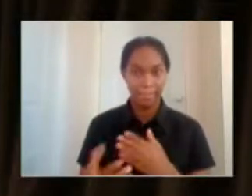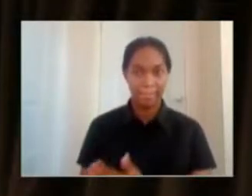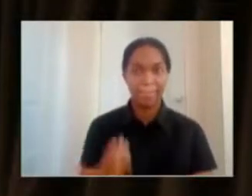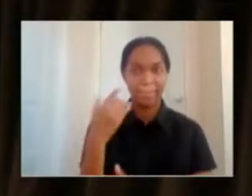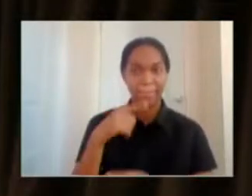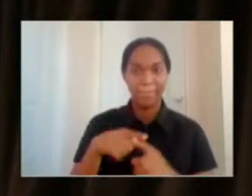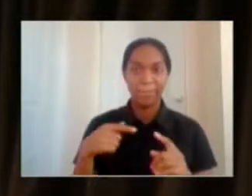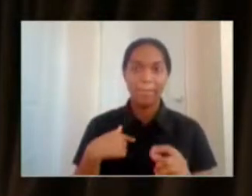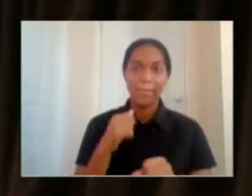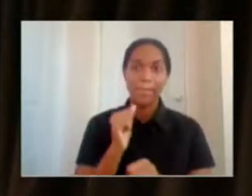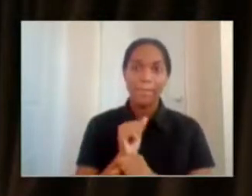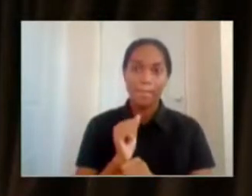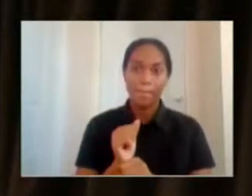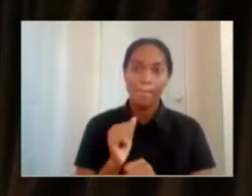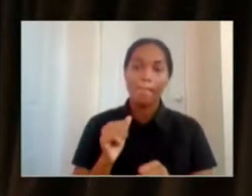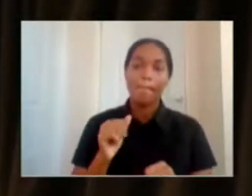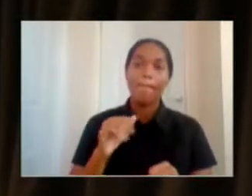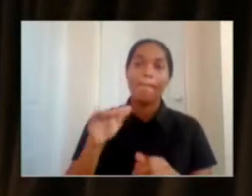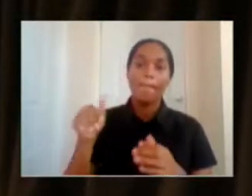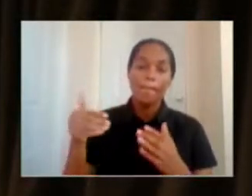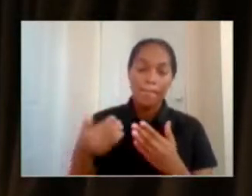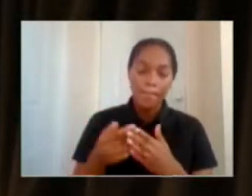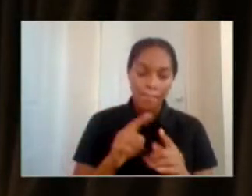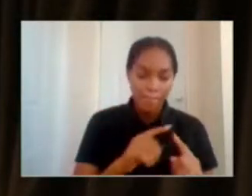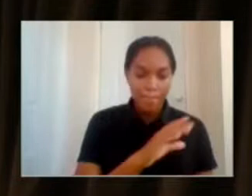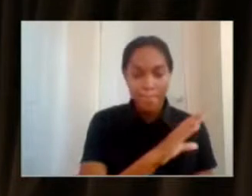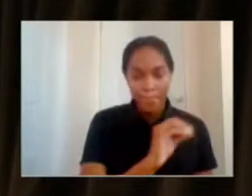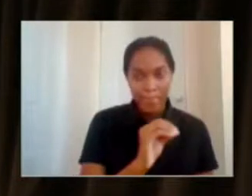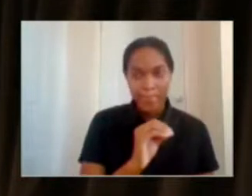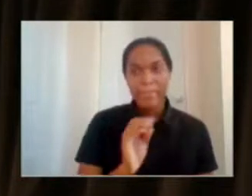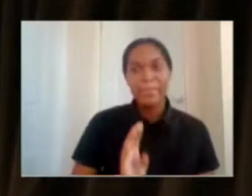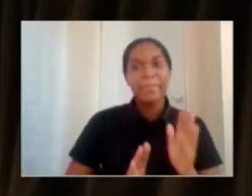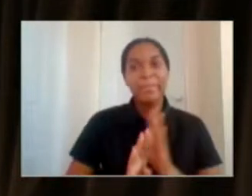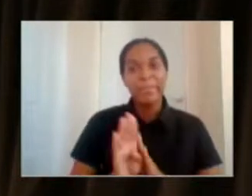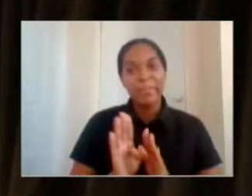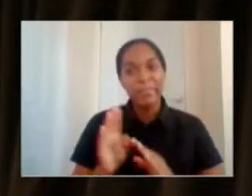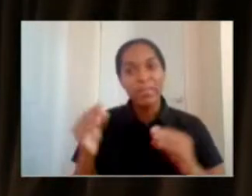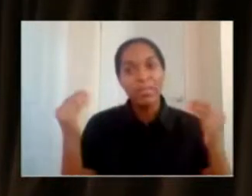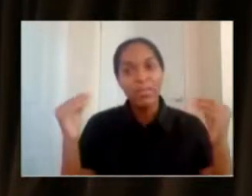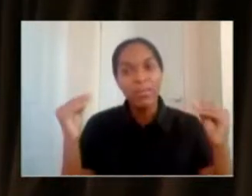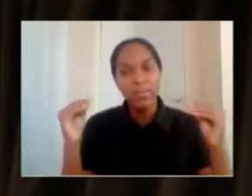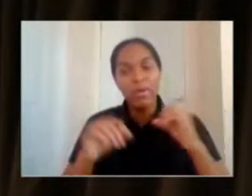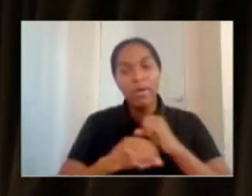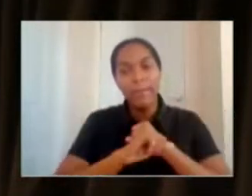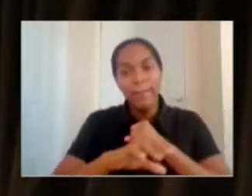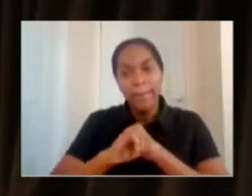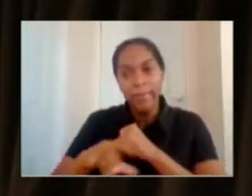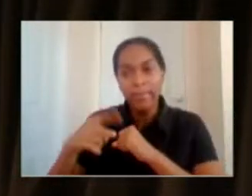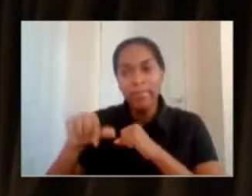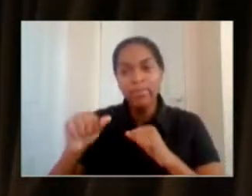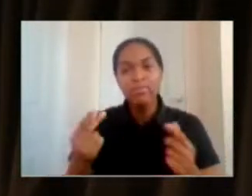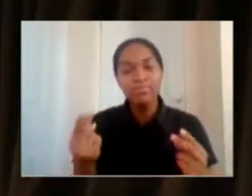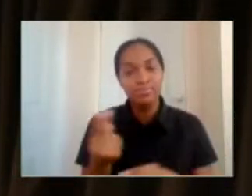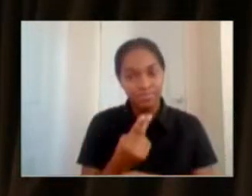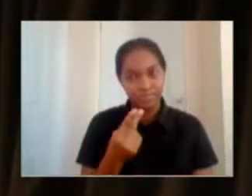work across all these companies to develop marketing campaigns that can be used to promote it.